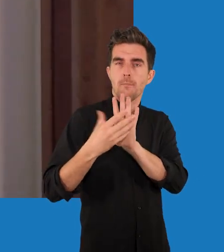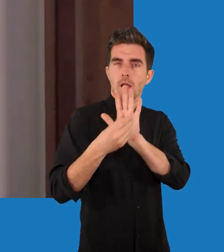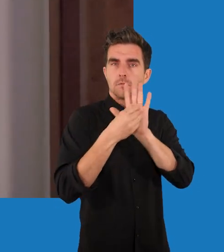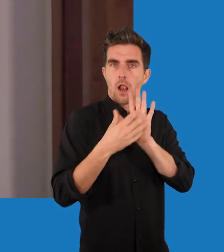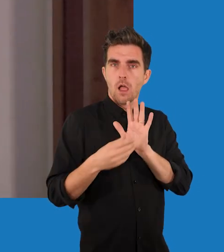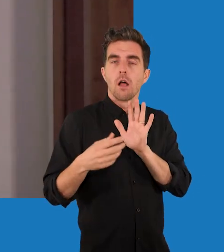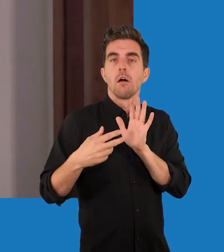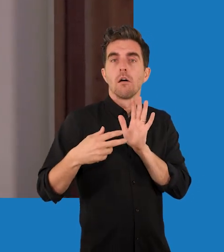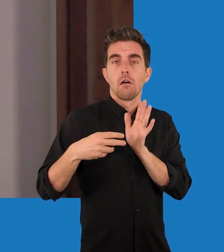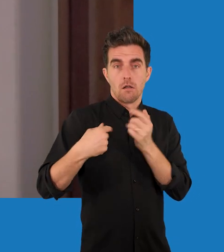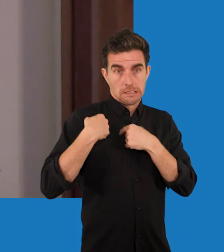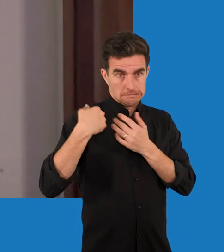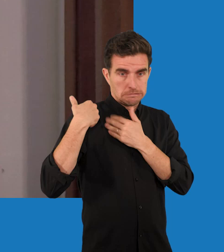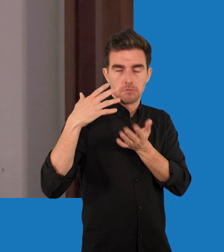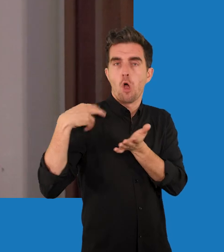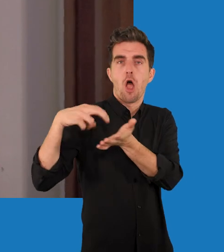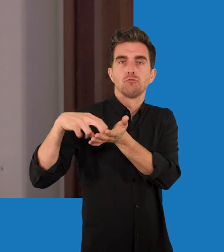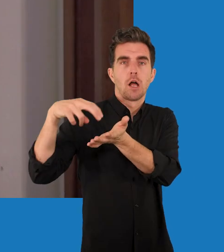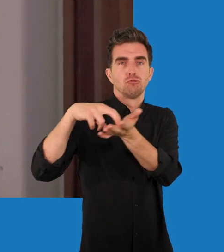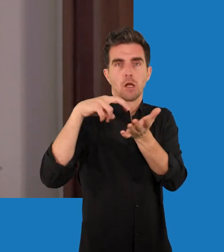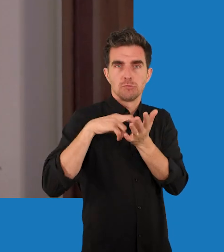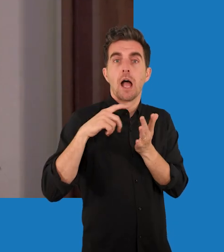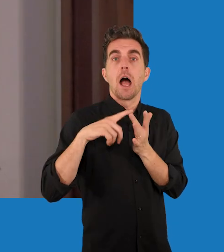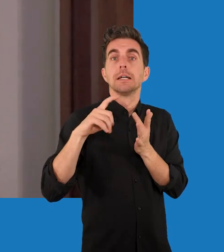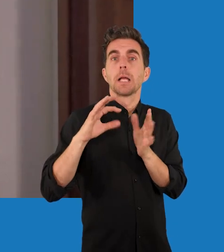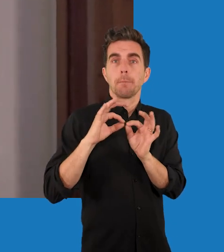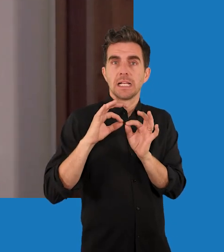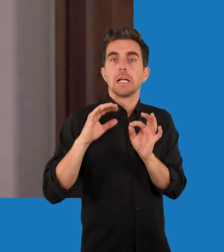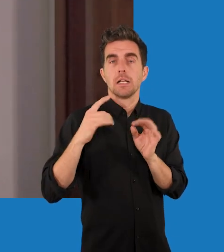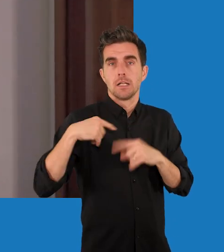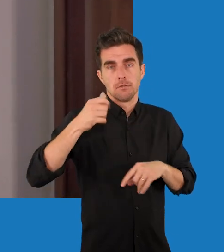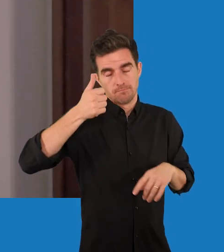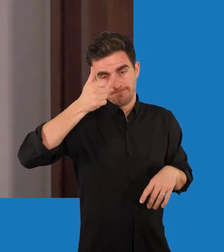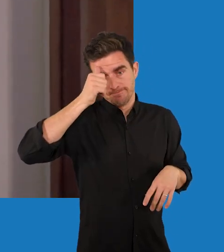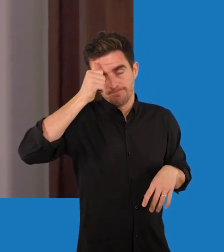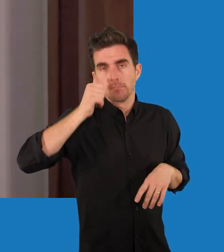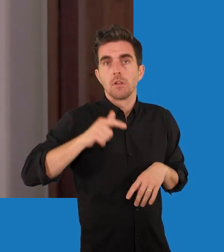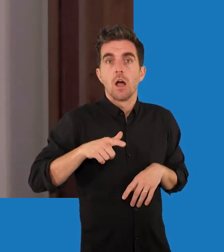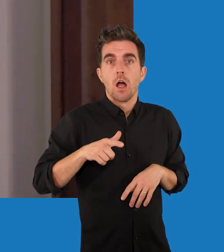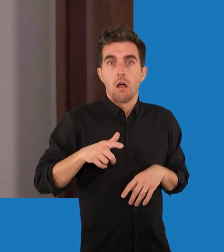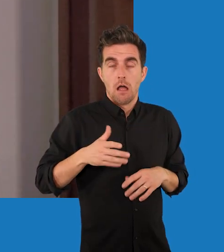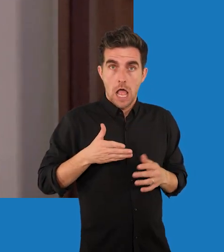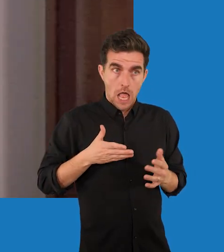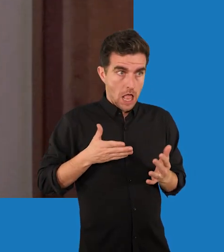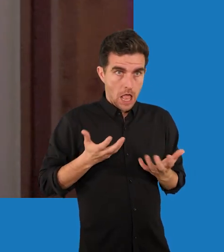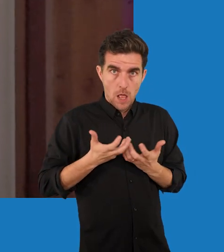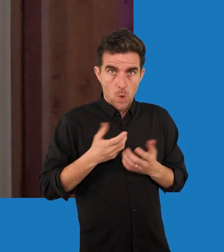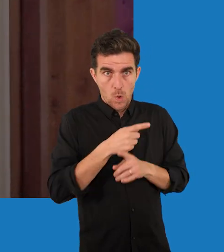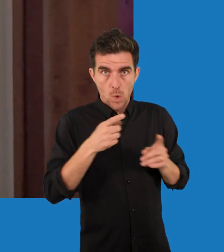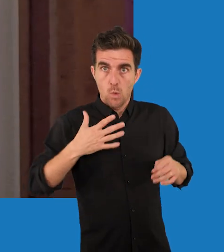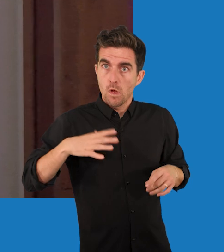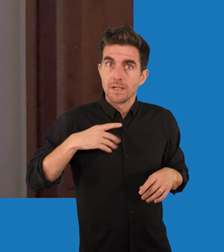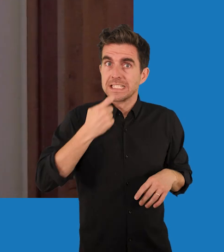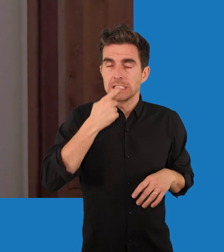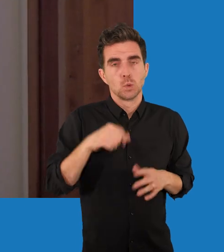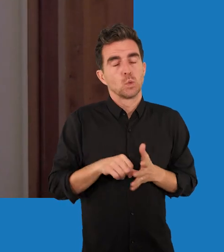shared kind of model of contracting with the other ICBs. That said, we are aware that